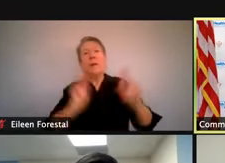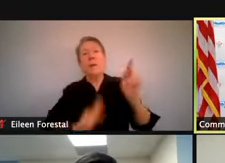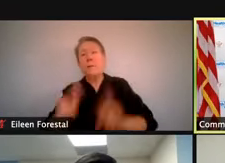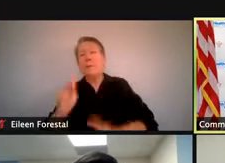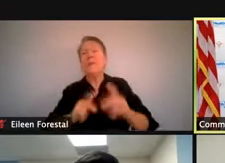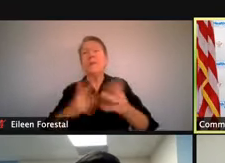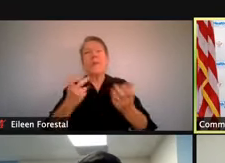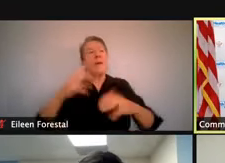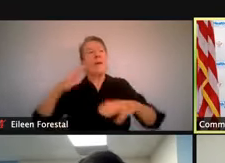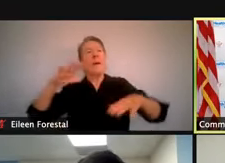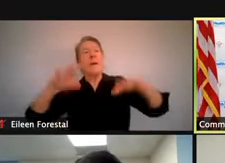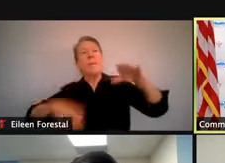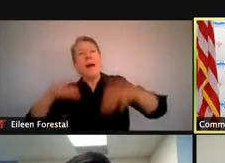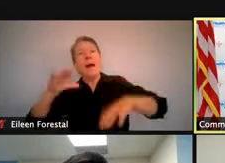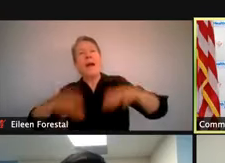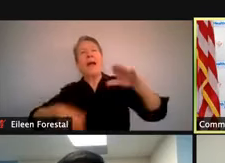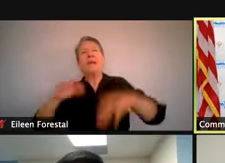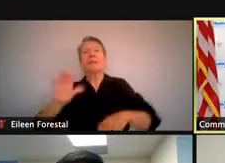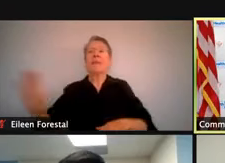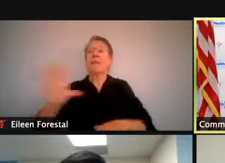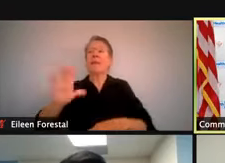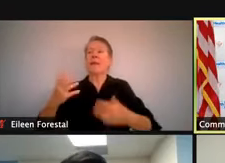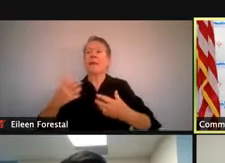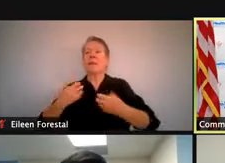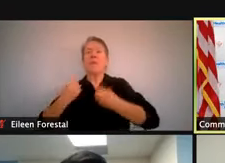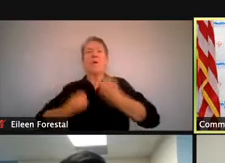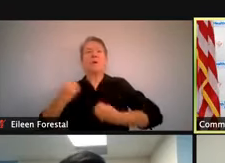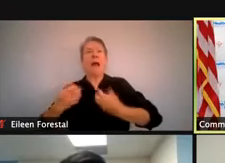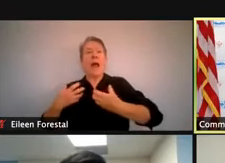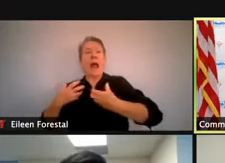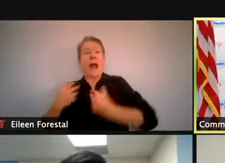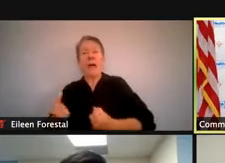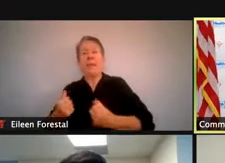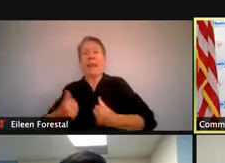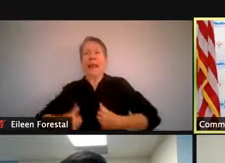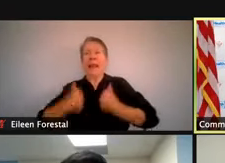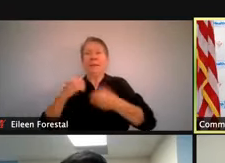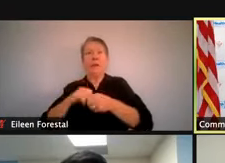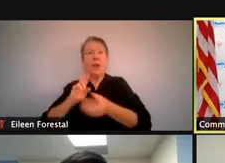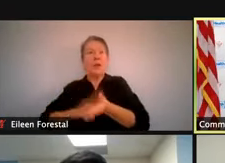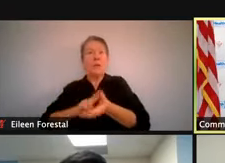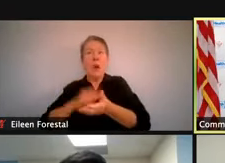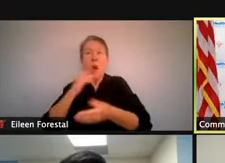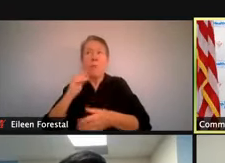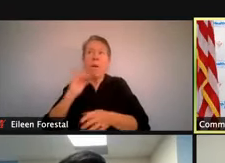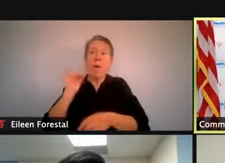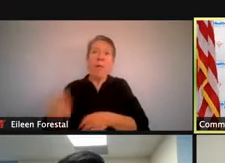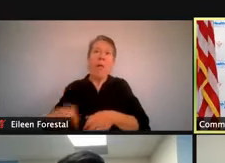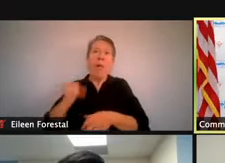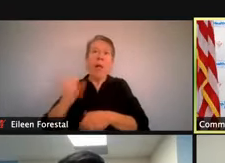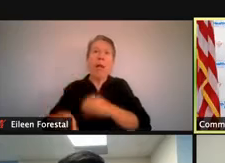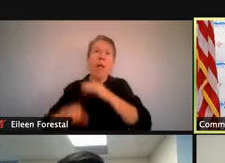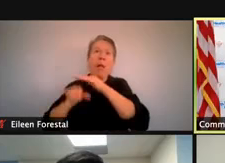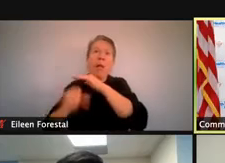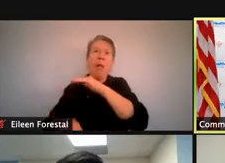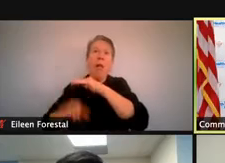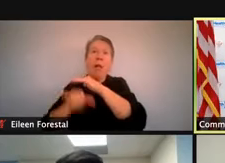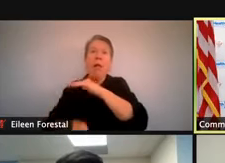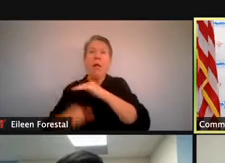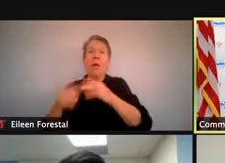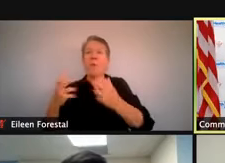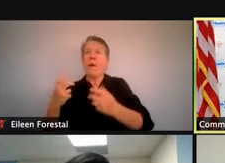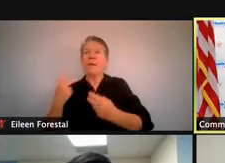emotional well-being of residents in long-term care and the visitation. But as I sit here today,